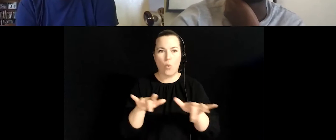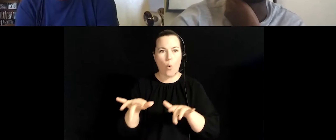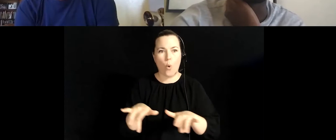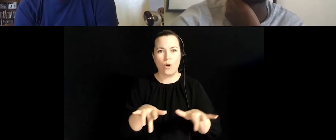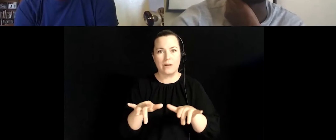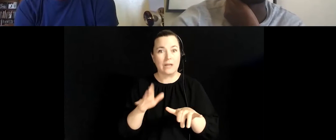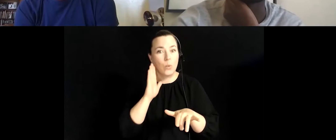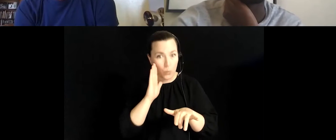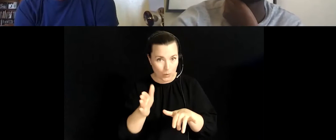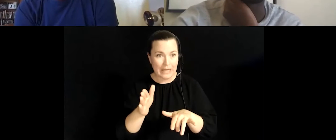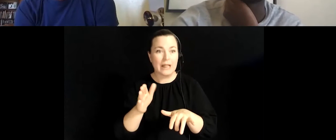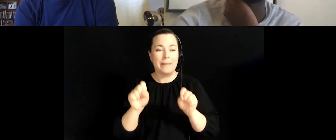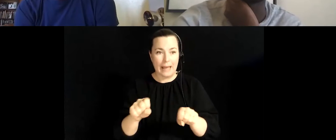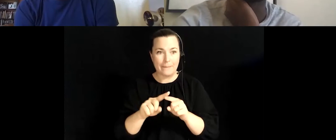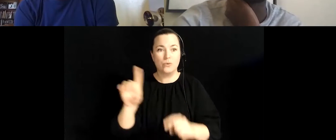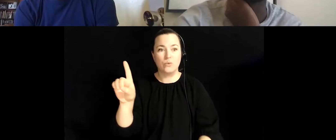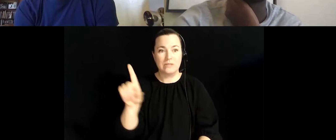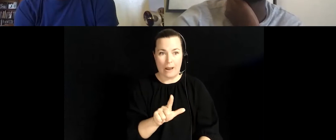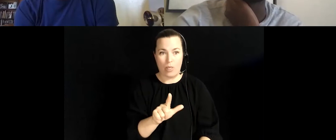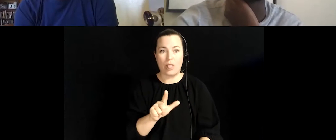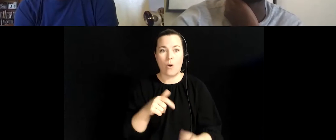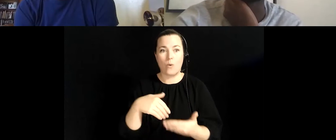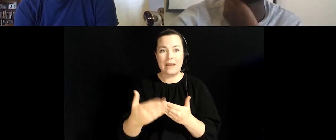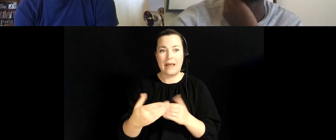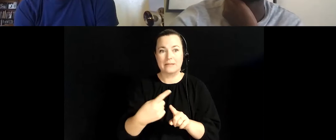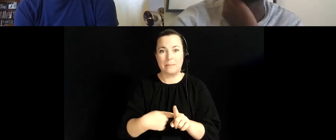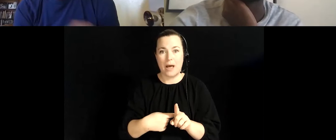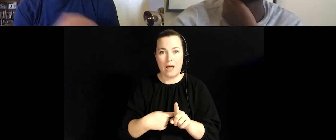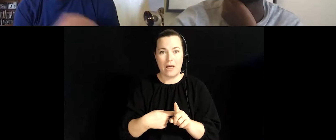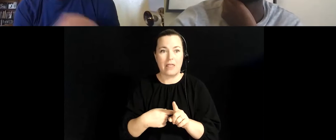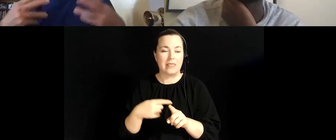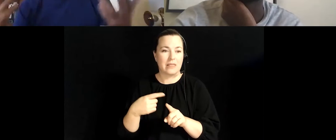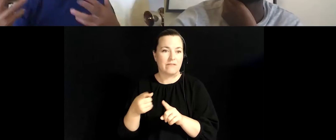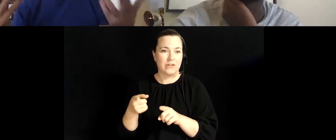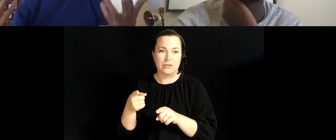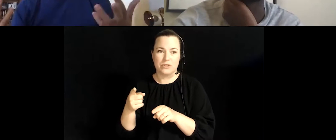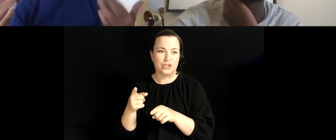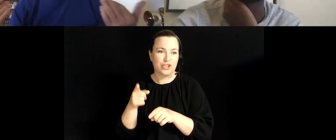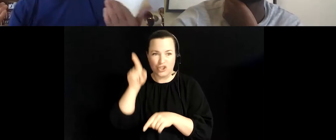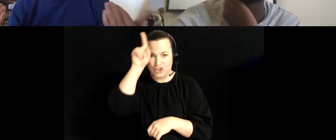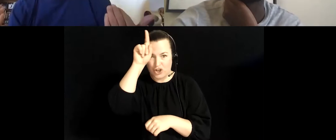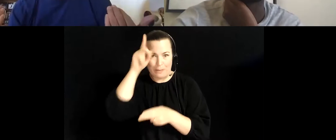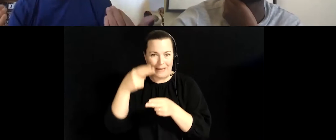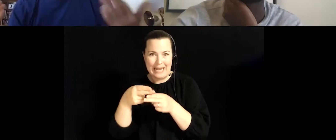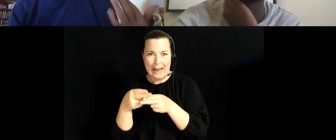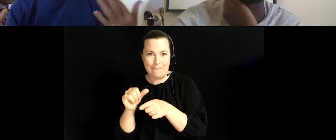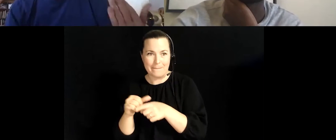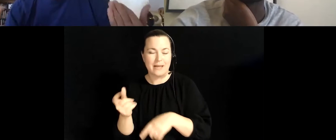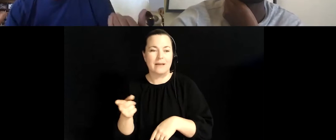be downloadable next month from Tanzfabrik. That is we call it a movement